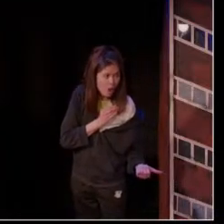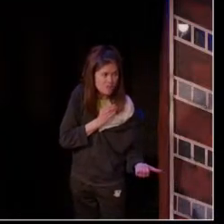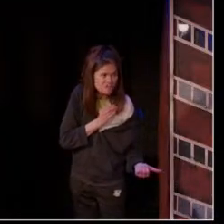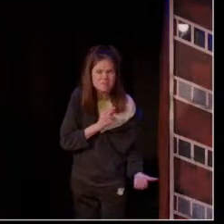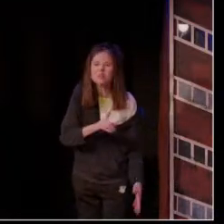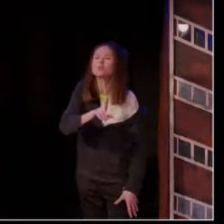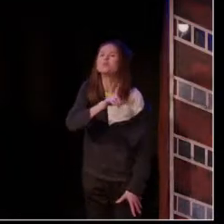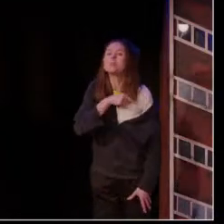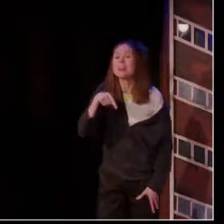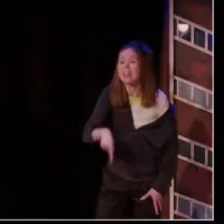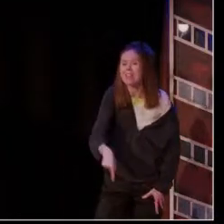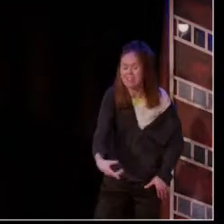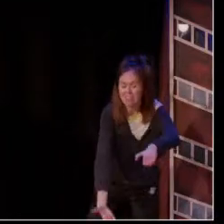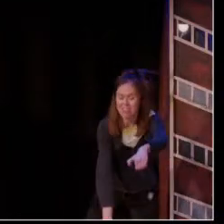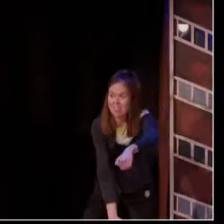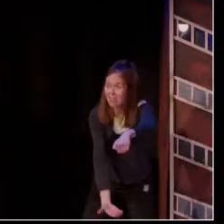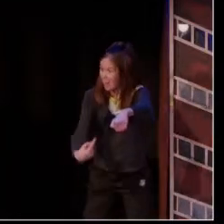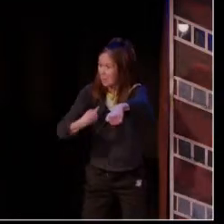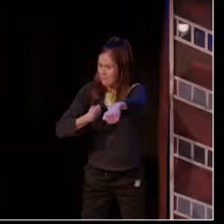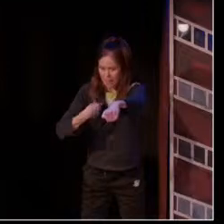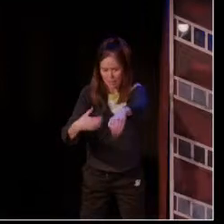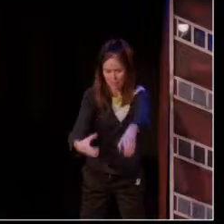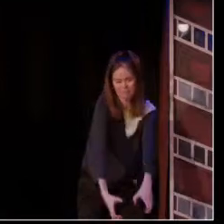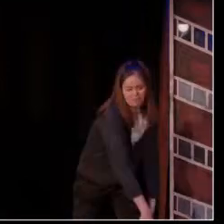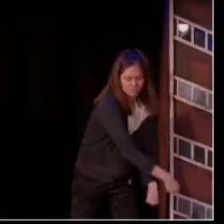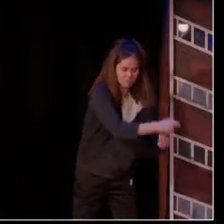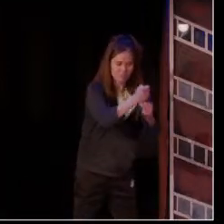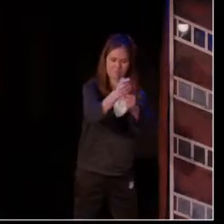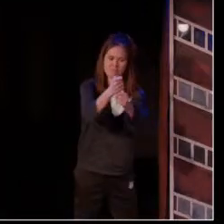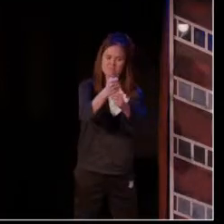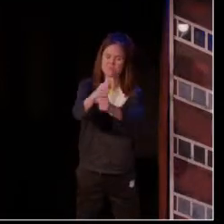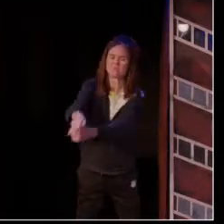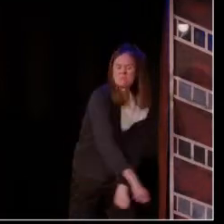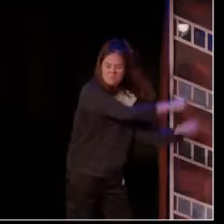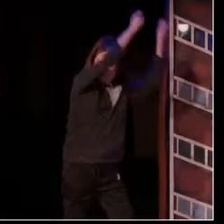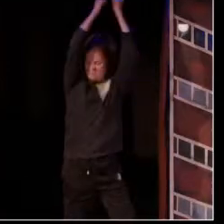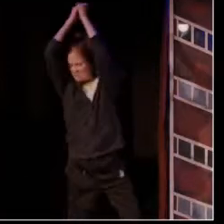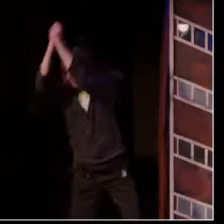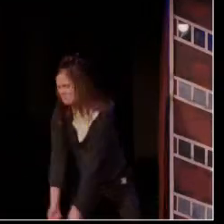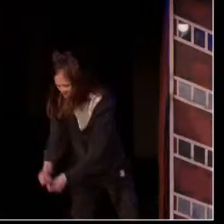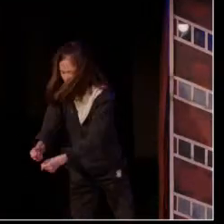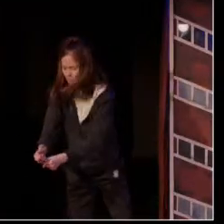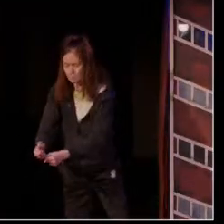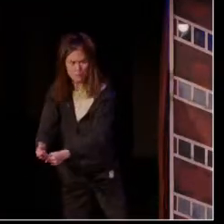The bastard's brains, with these, my proper hands, I will dash out.